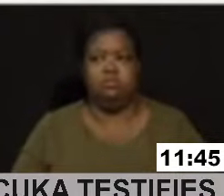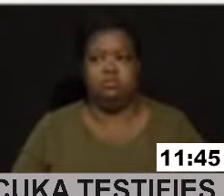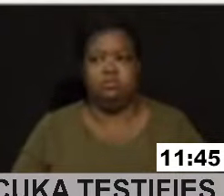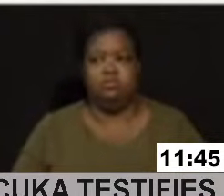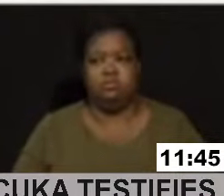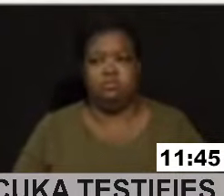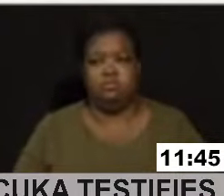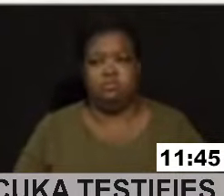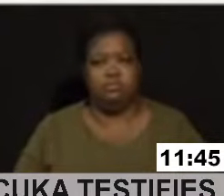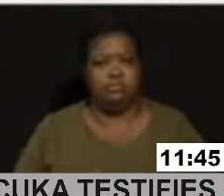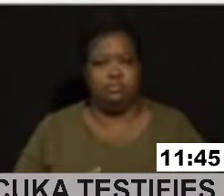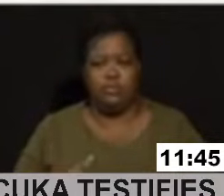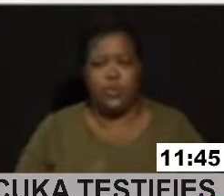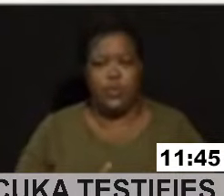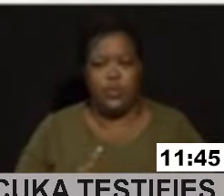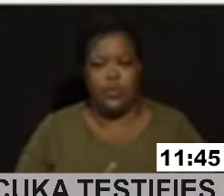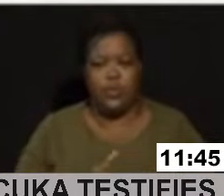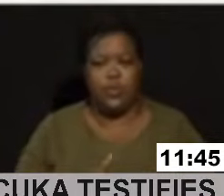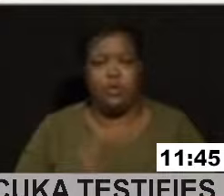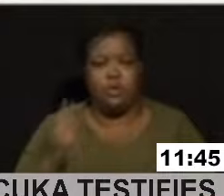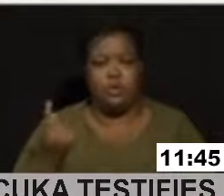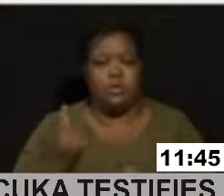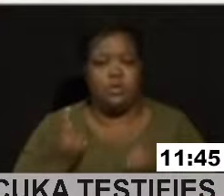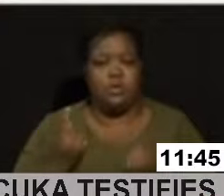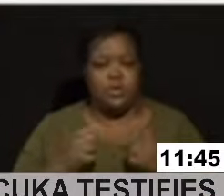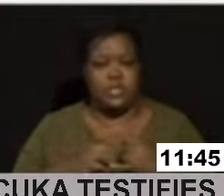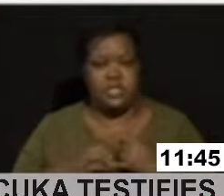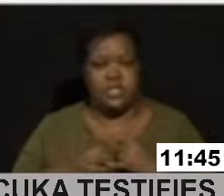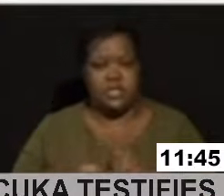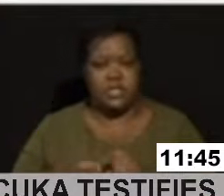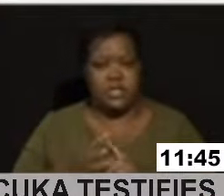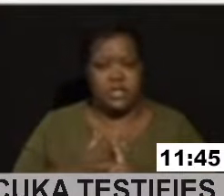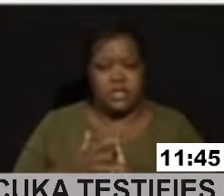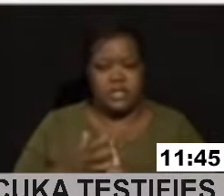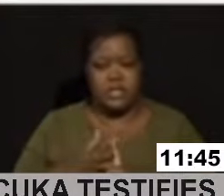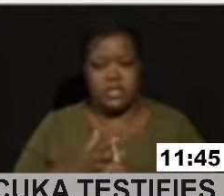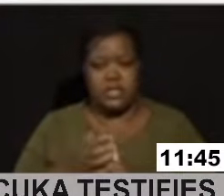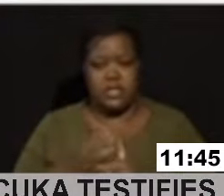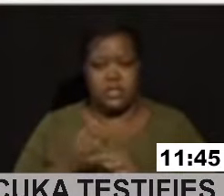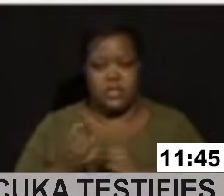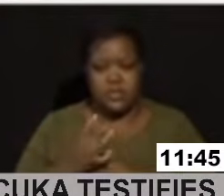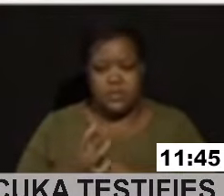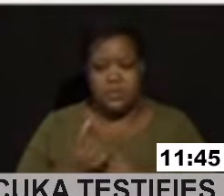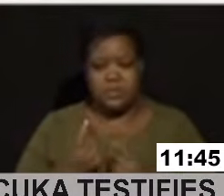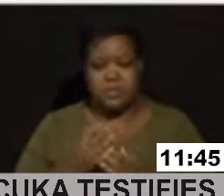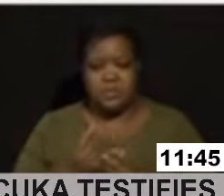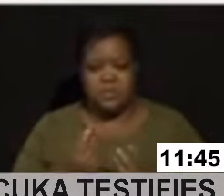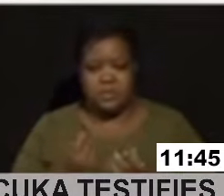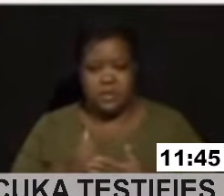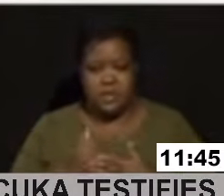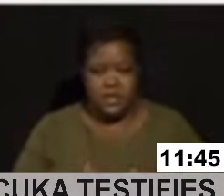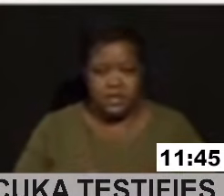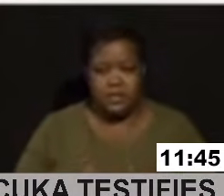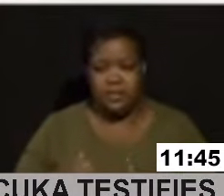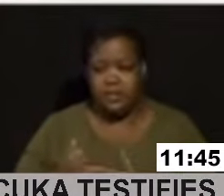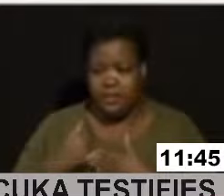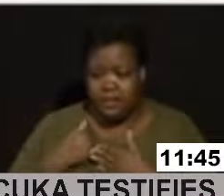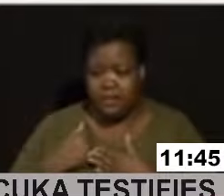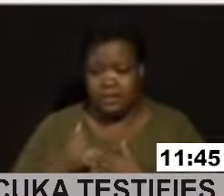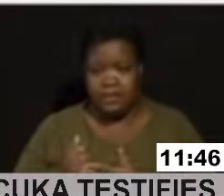every other day trying to influence you, to persuade you, you do this, can you help me, can you have this case with them, can you do